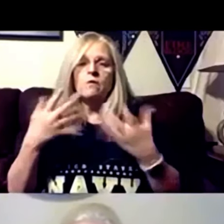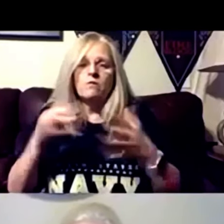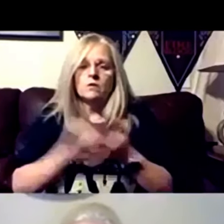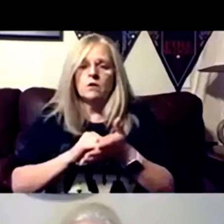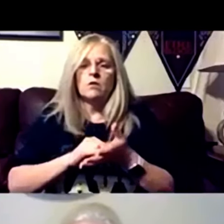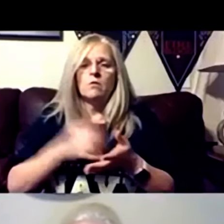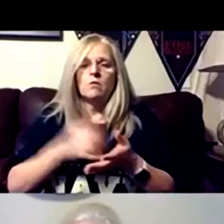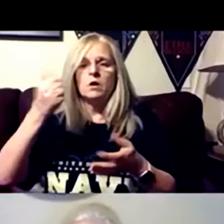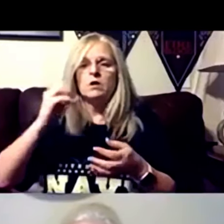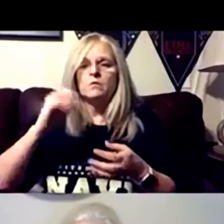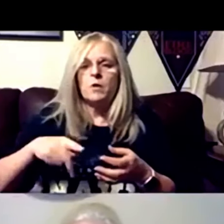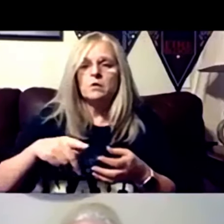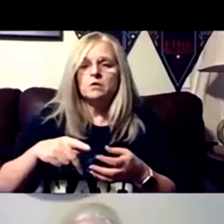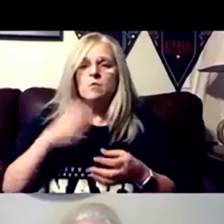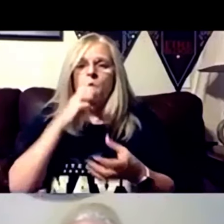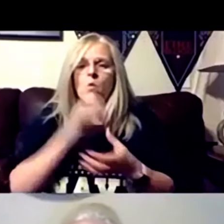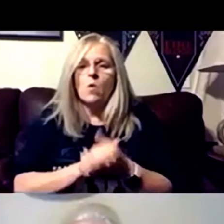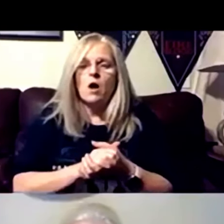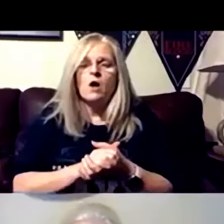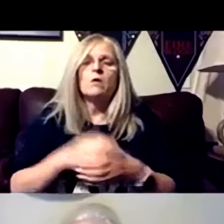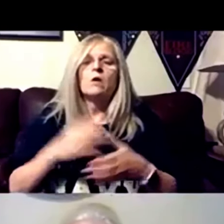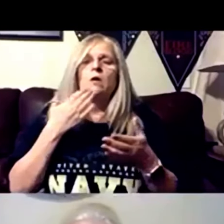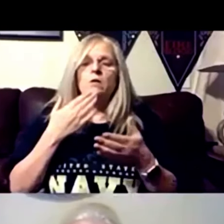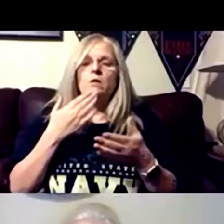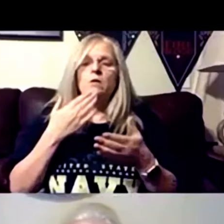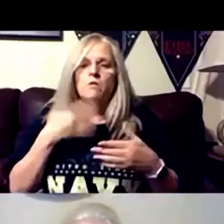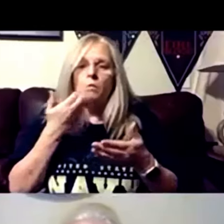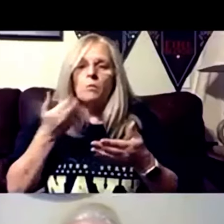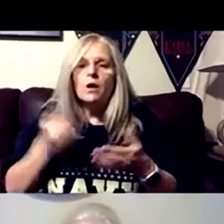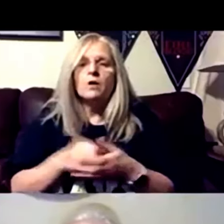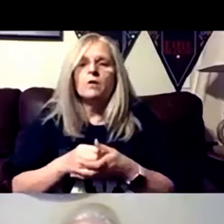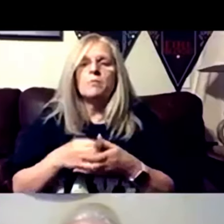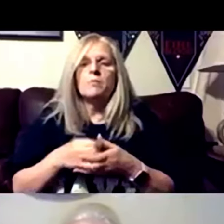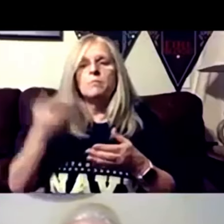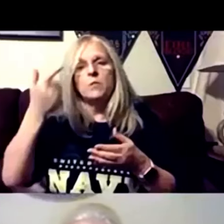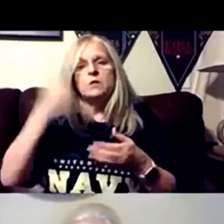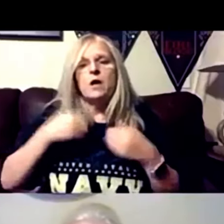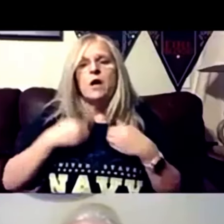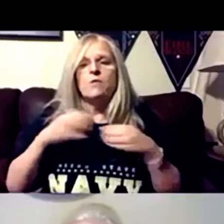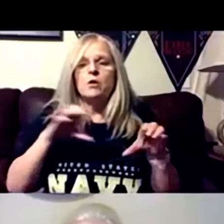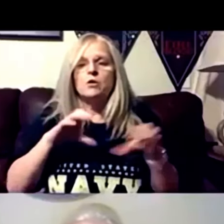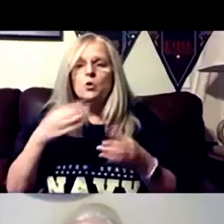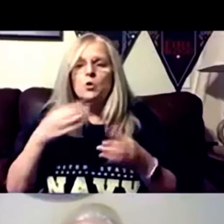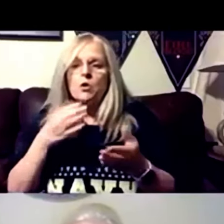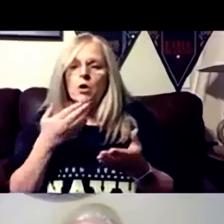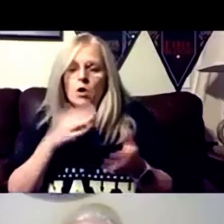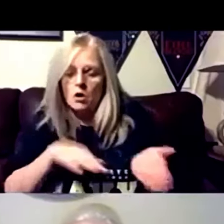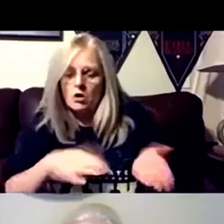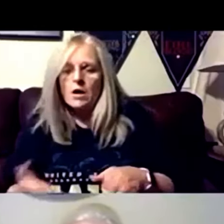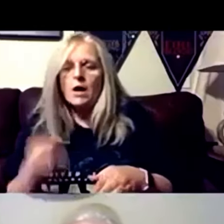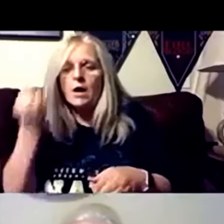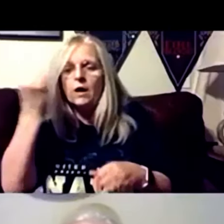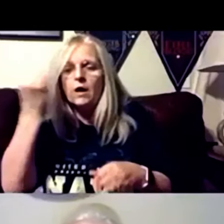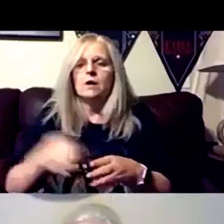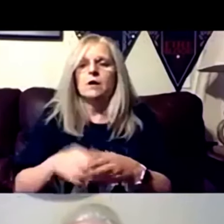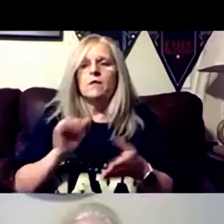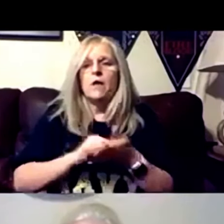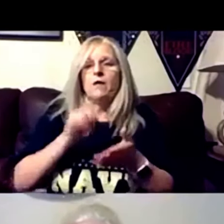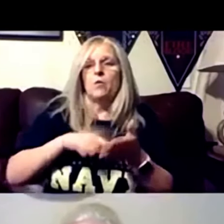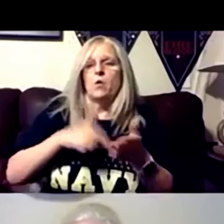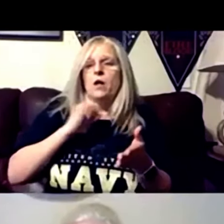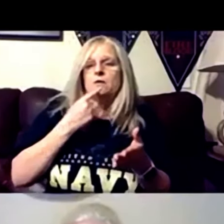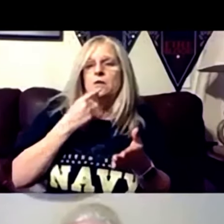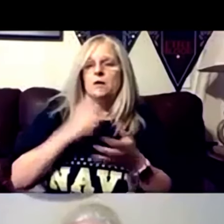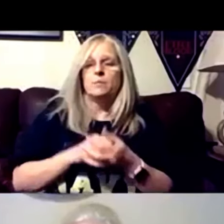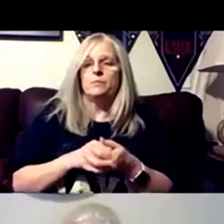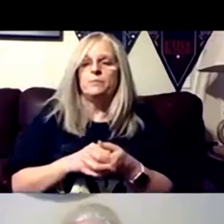know, my wife now, you know, she's relieved because of the whole do it or die idea. When I heard Ash say that, I was like, wow, that's exactly what I said, right?